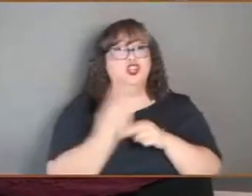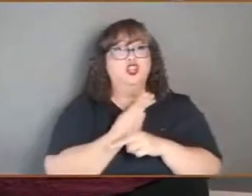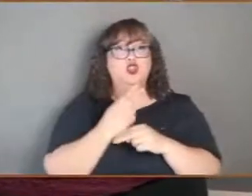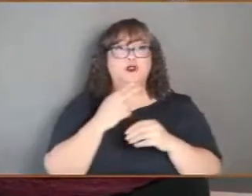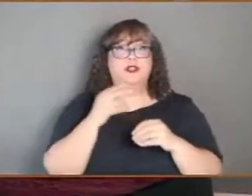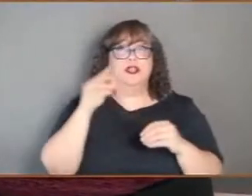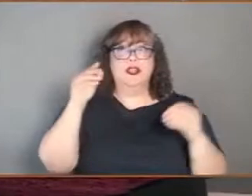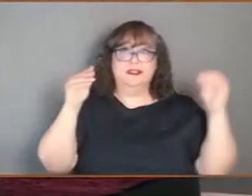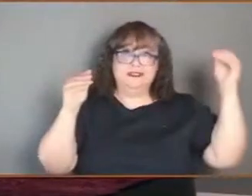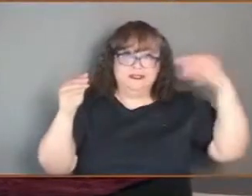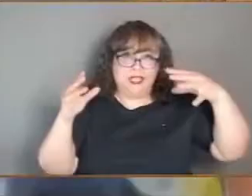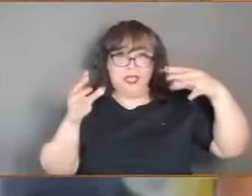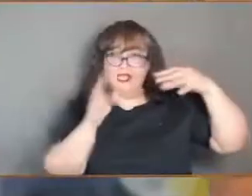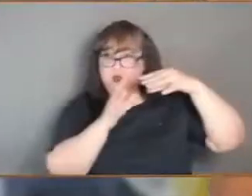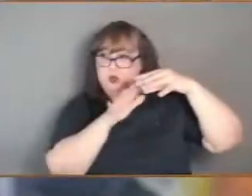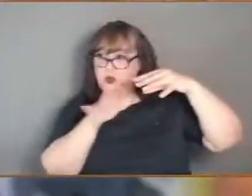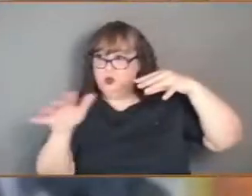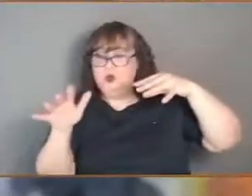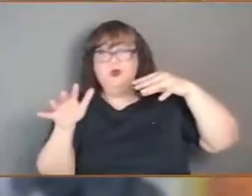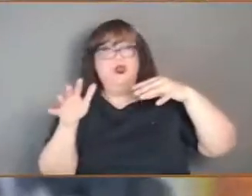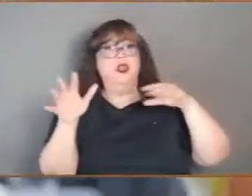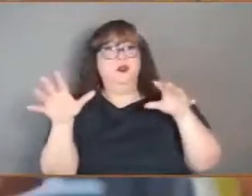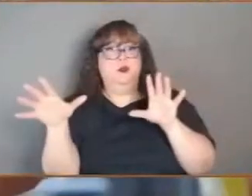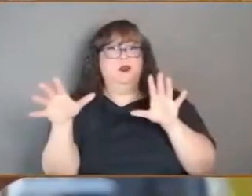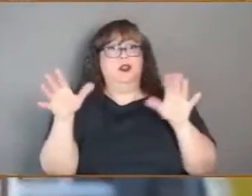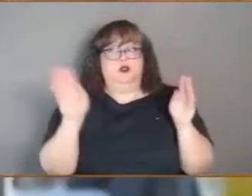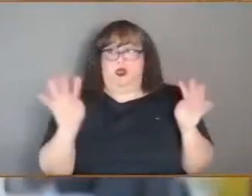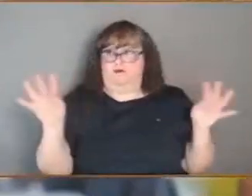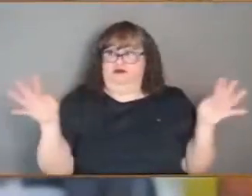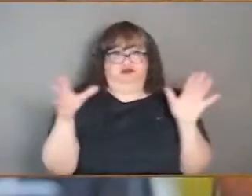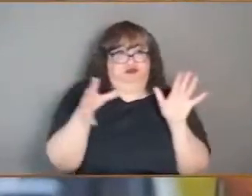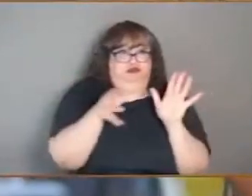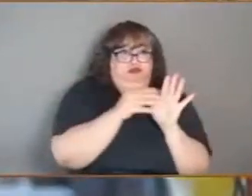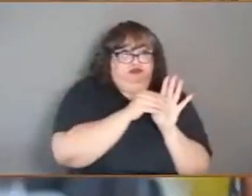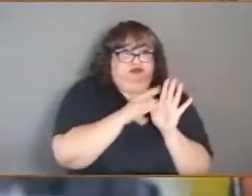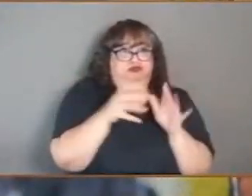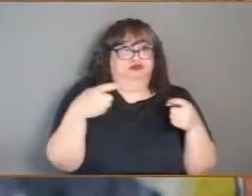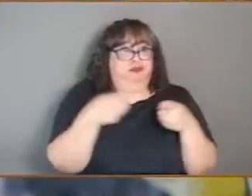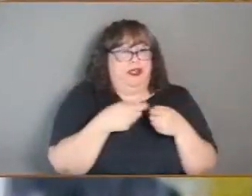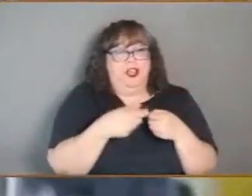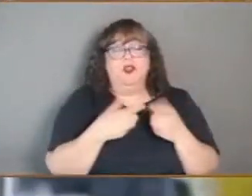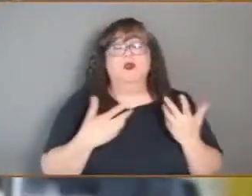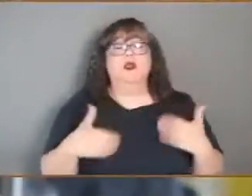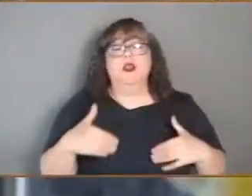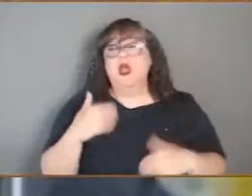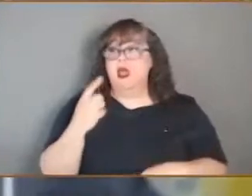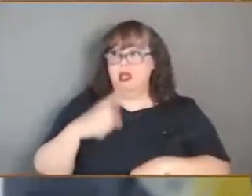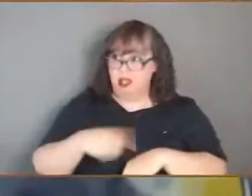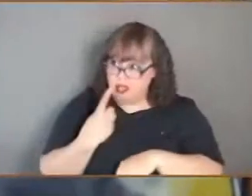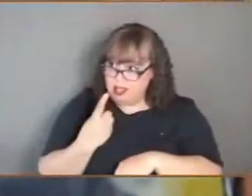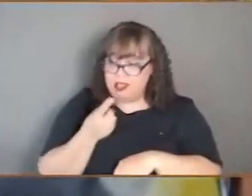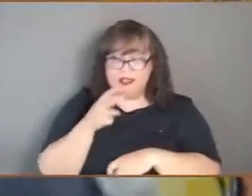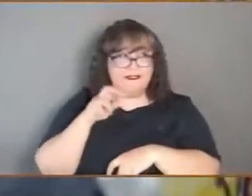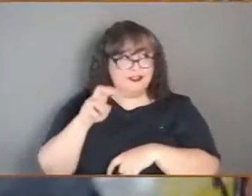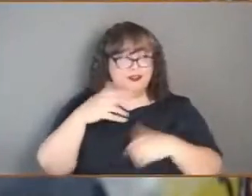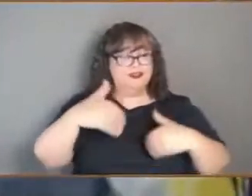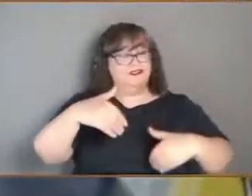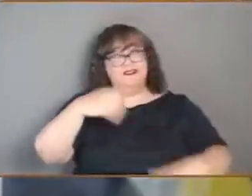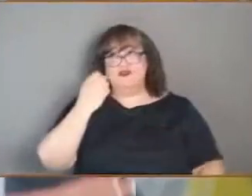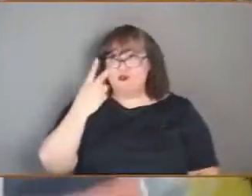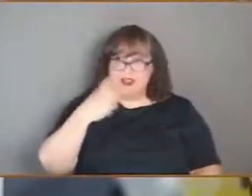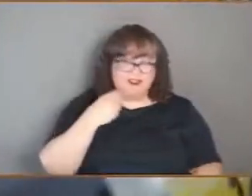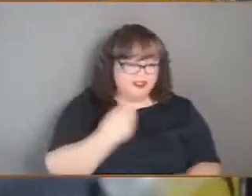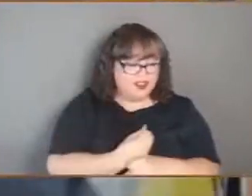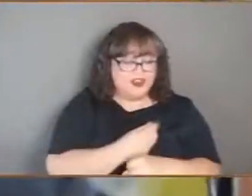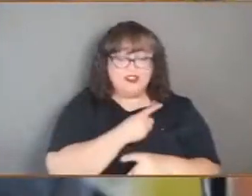we need massive solar arrays. And so, I mean, it's a long journey ahead, 12-year-long mission, but there's already been quite a journey on the back end here